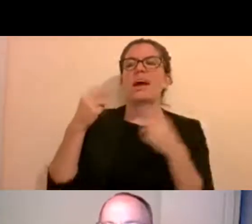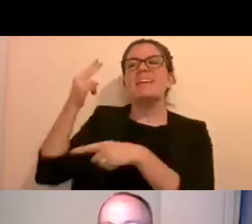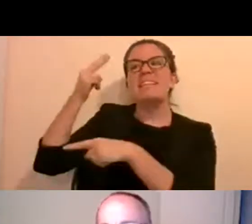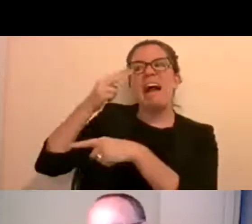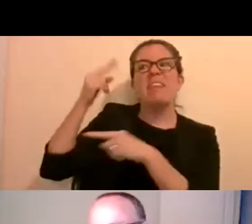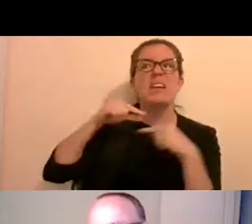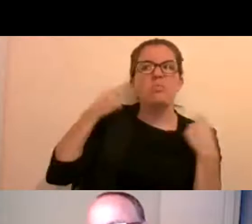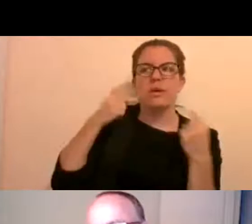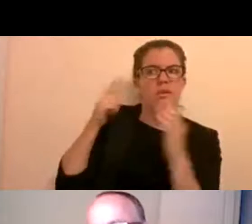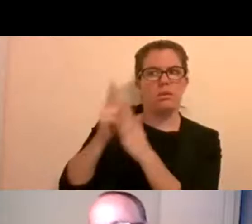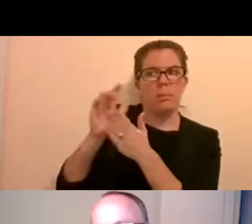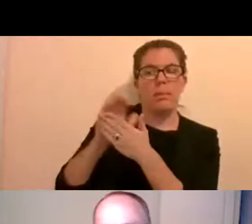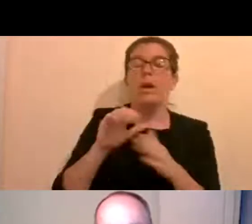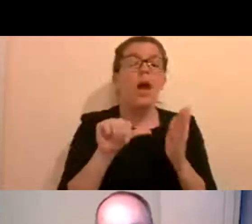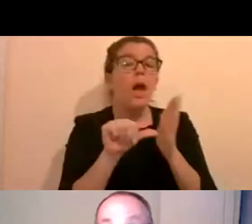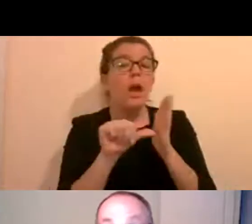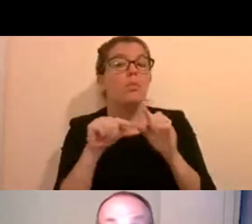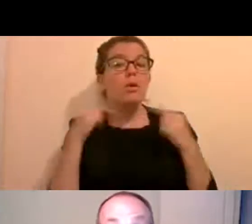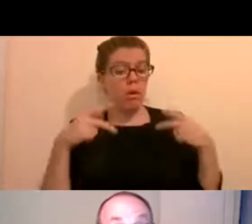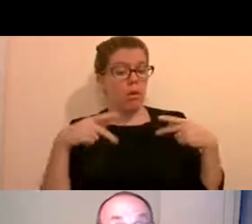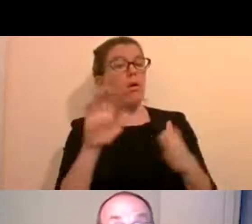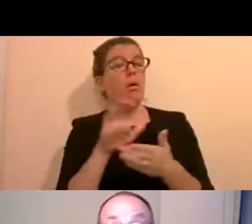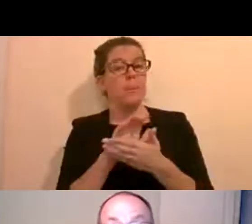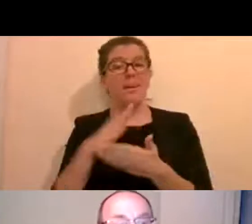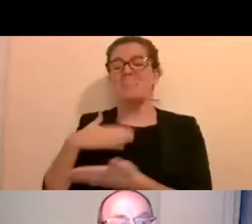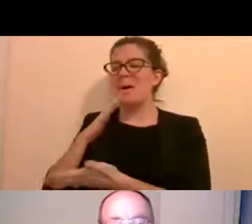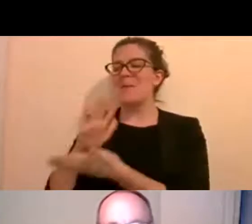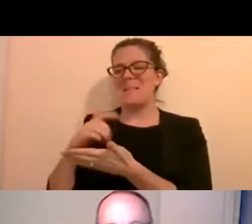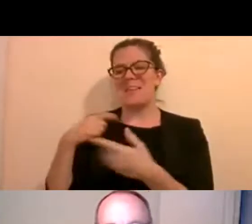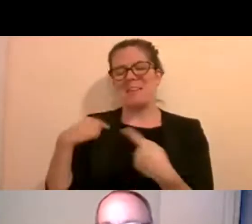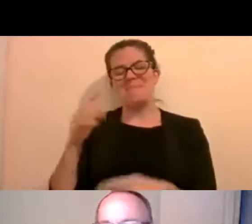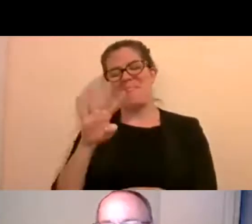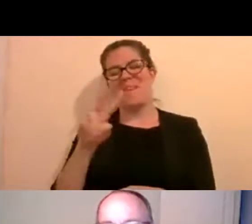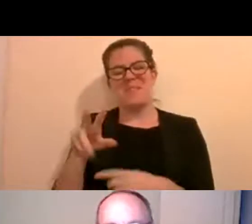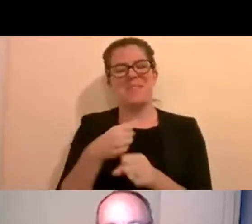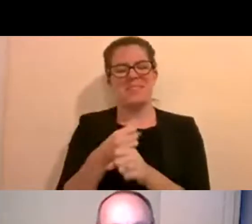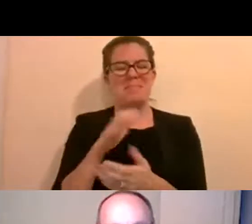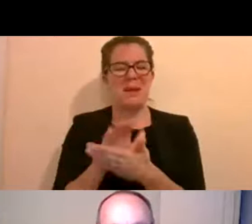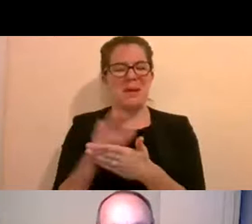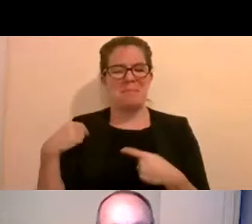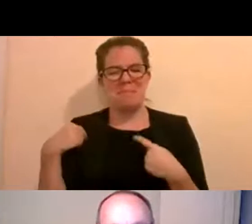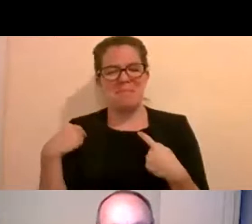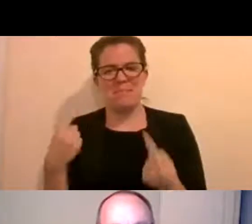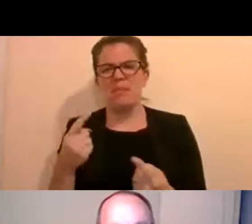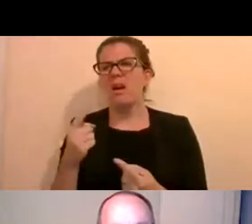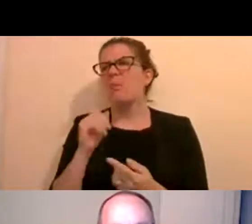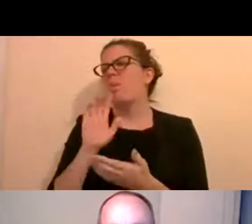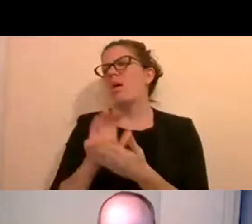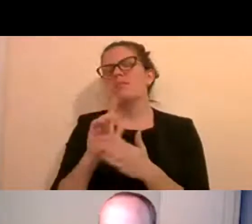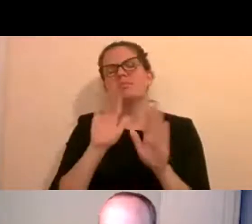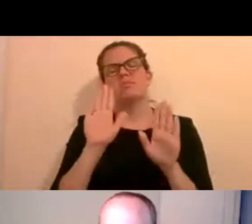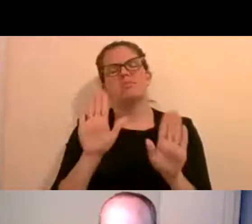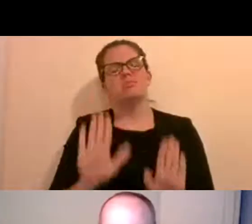priests can get married. And so Kathy and I have been married for 42 years, an amazing person, amazing woman.